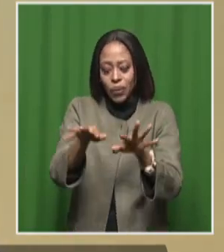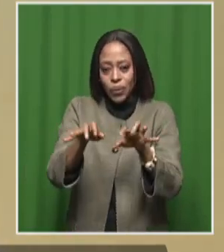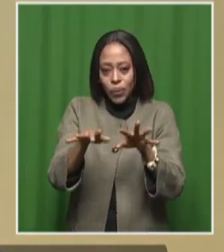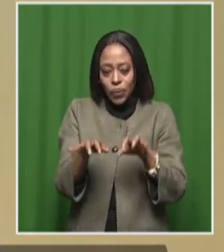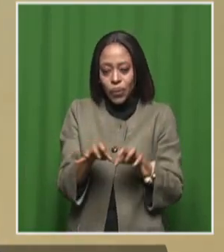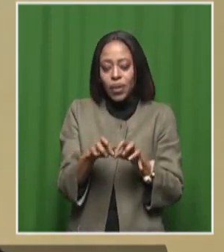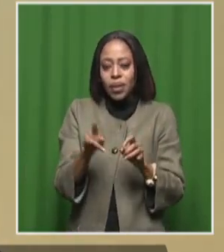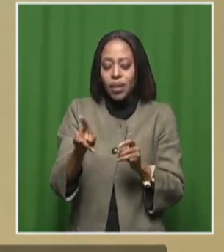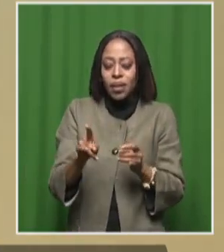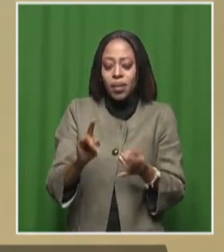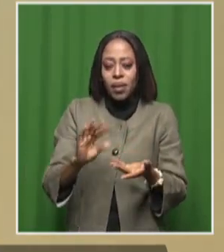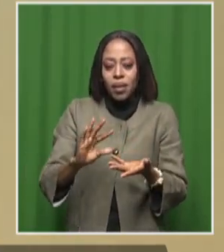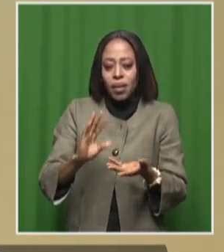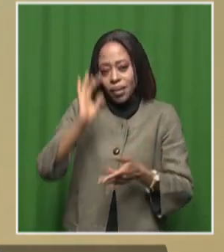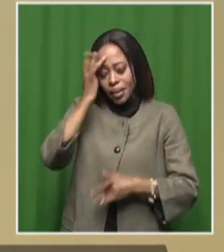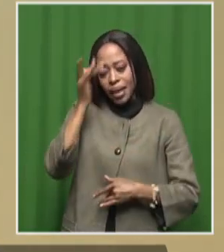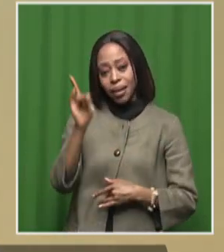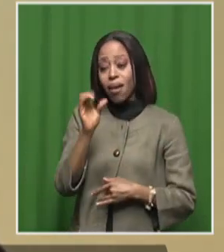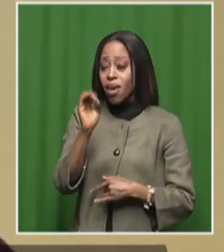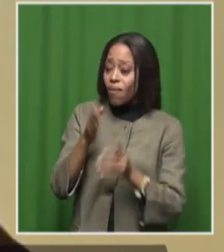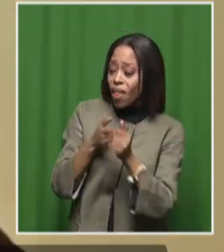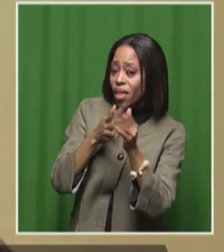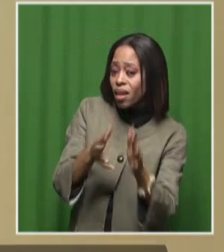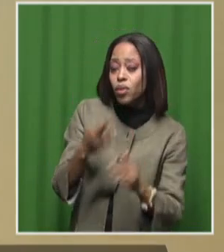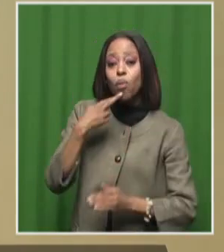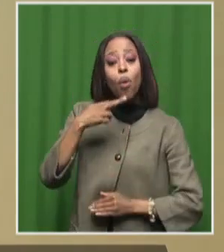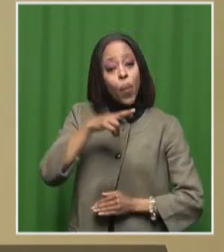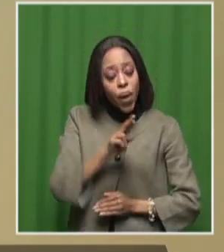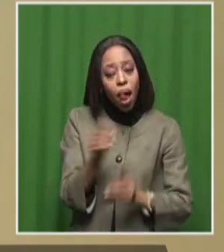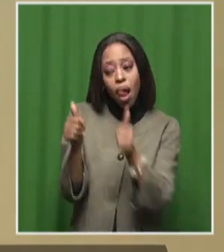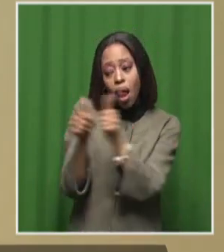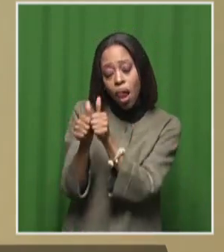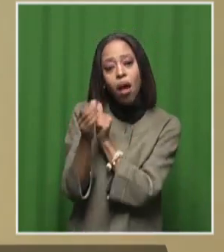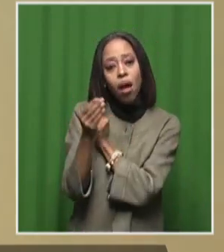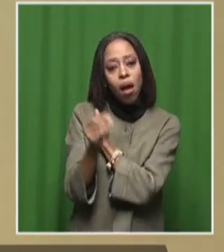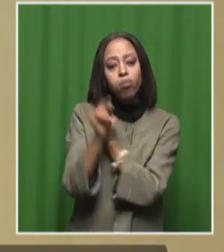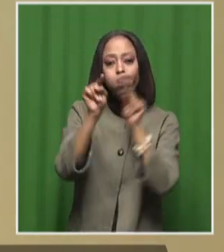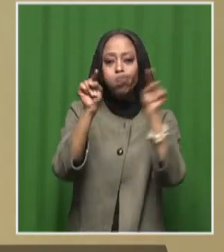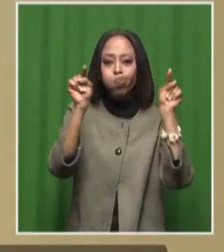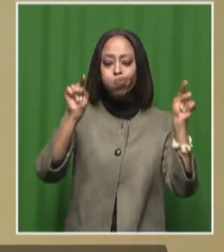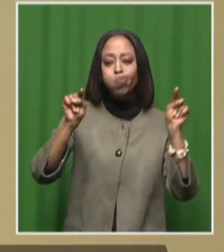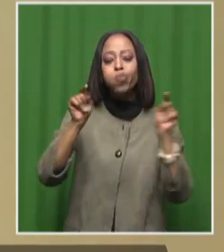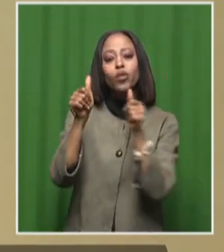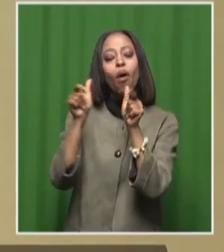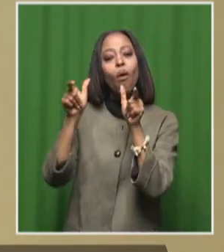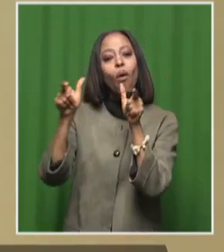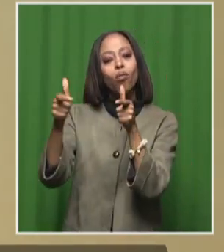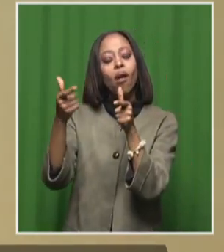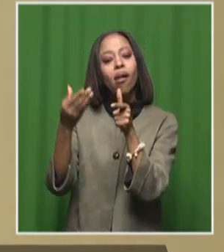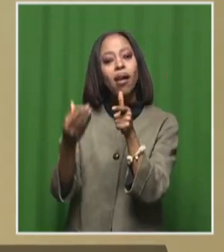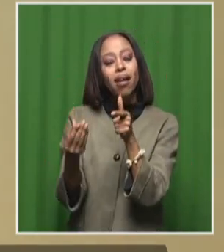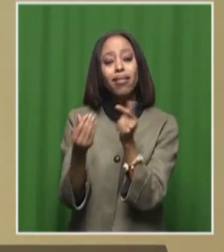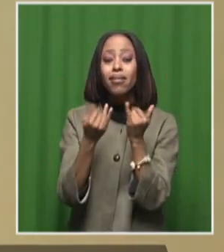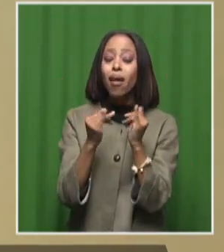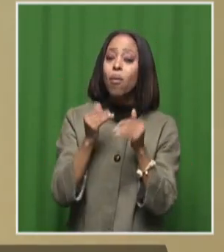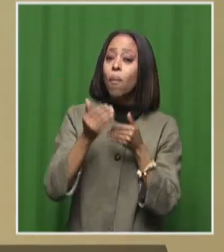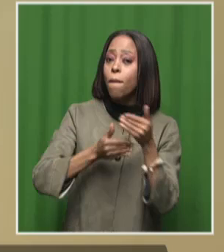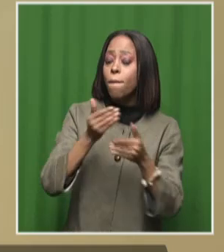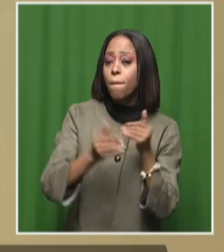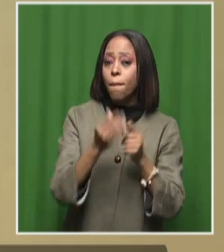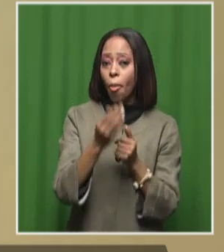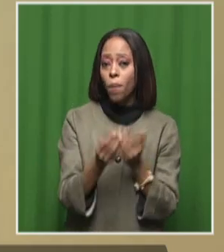there is leadership, when there is real partnership among the different stakeholders. And this progress we've made